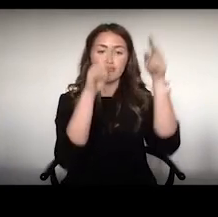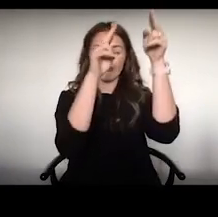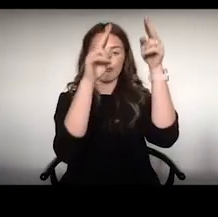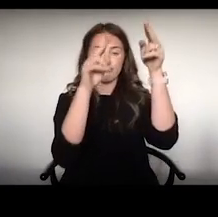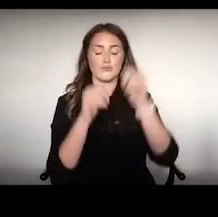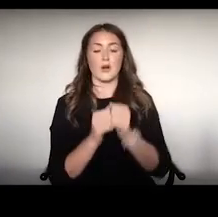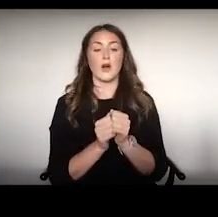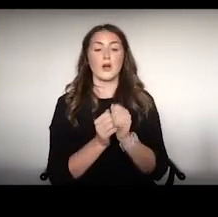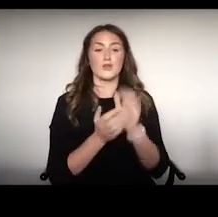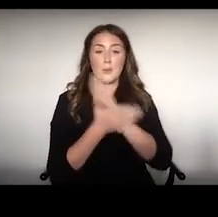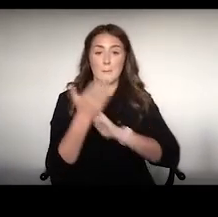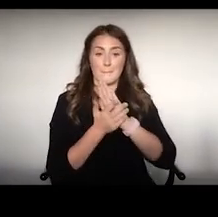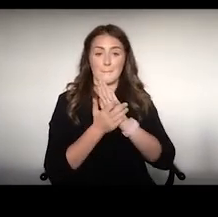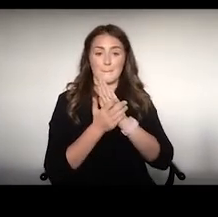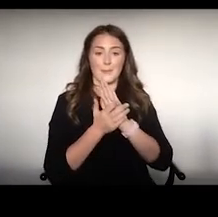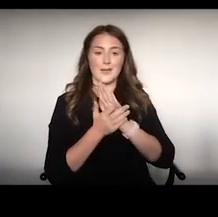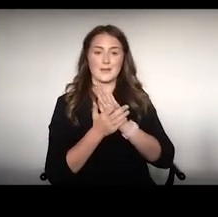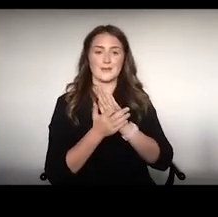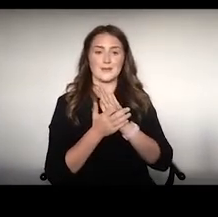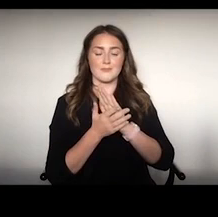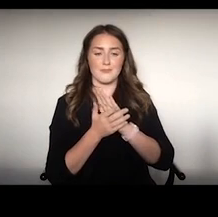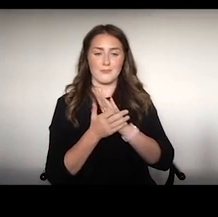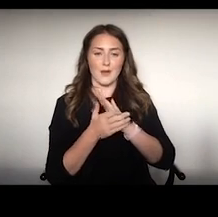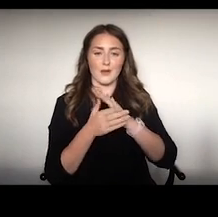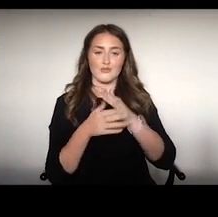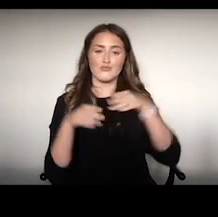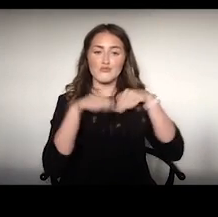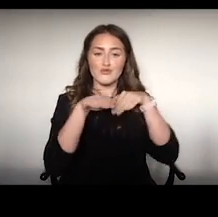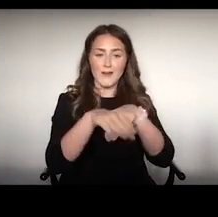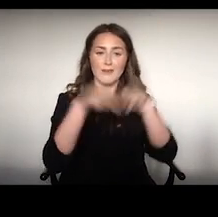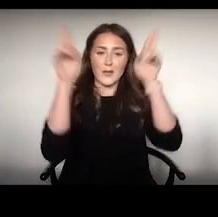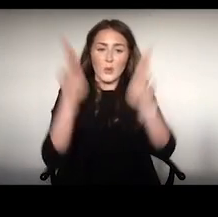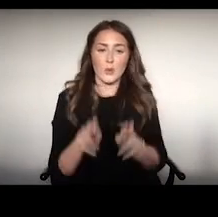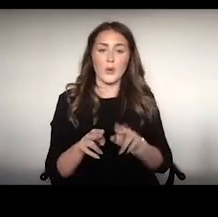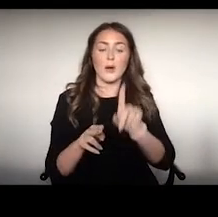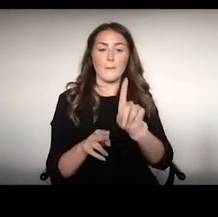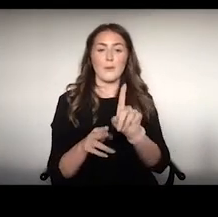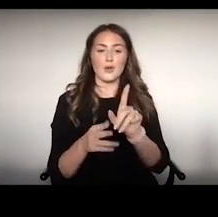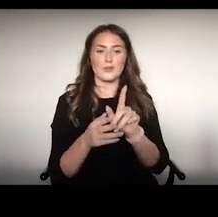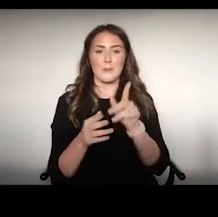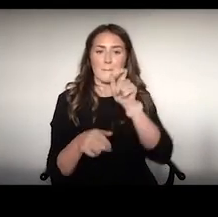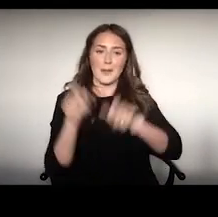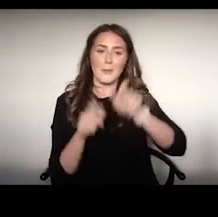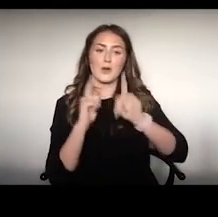double road capacity across the river east of London, boosting local, regional and